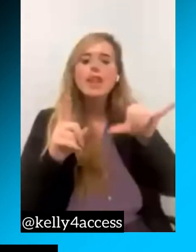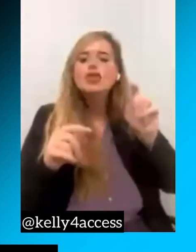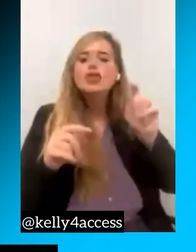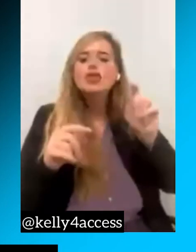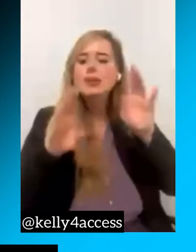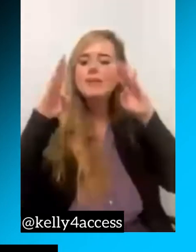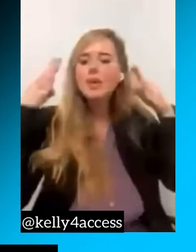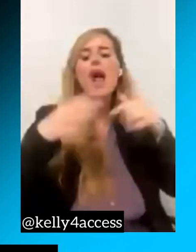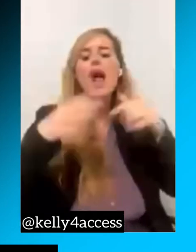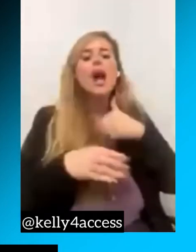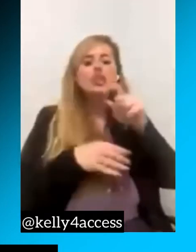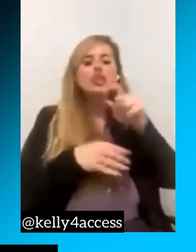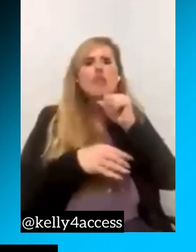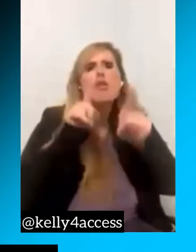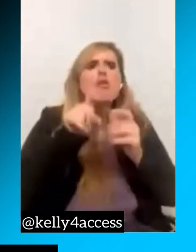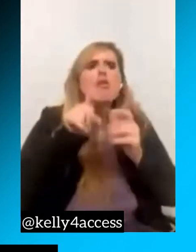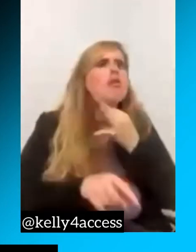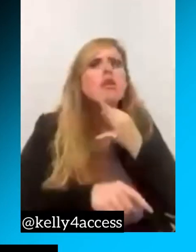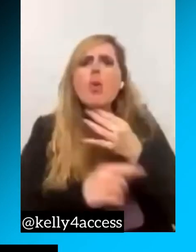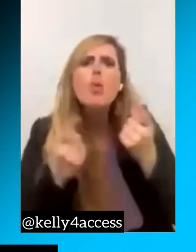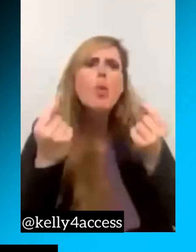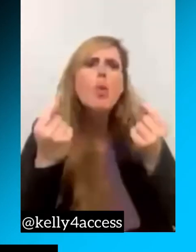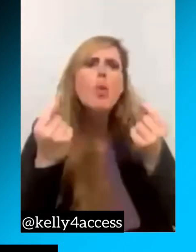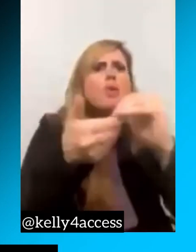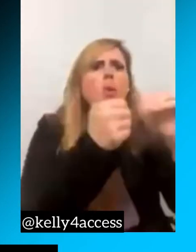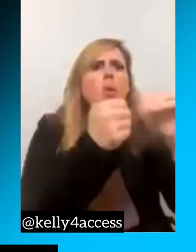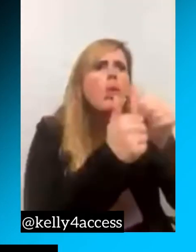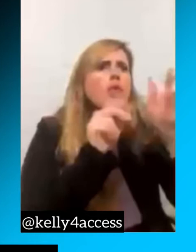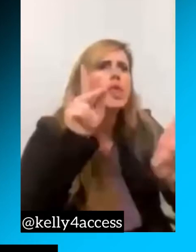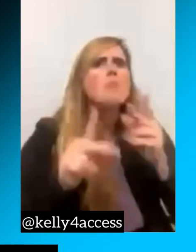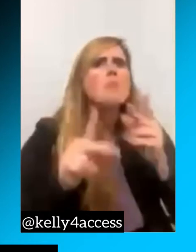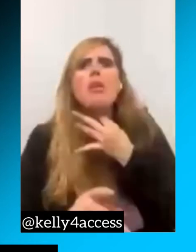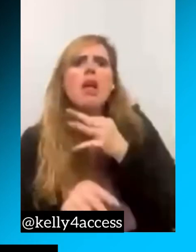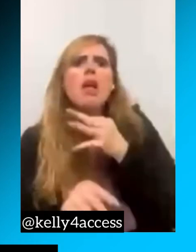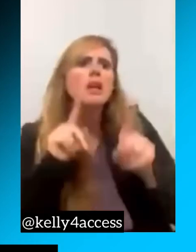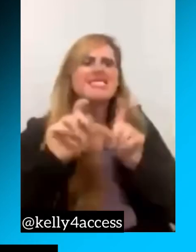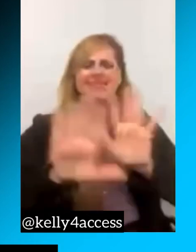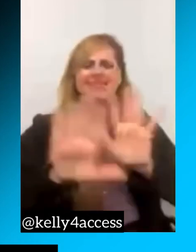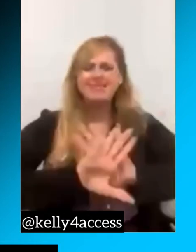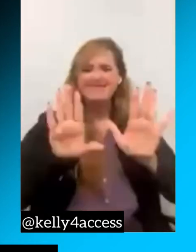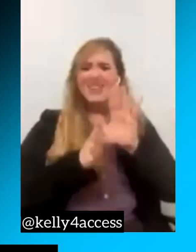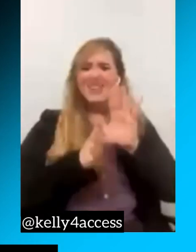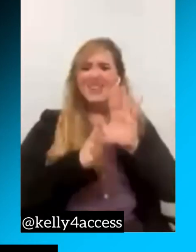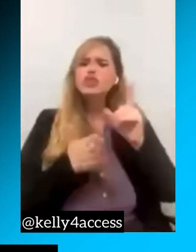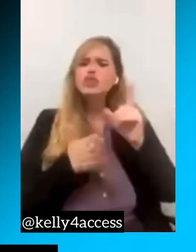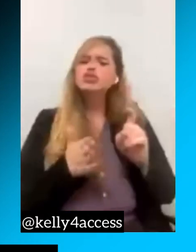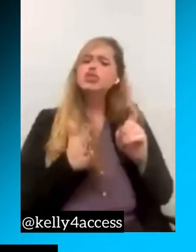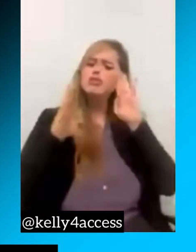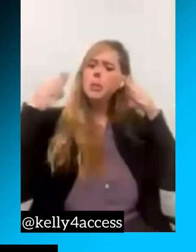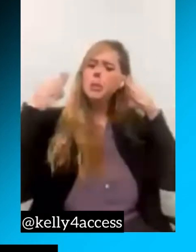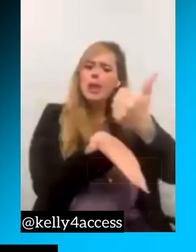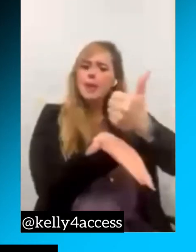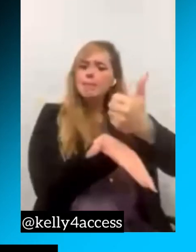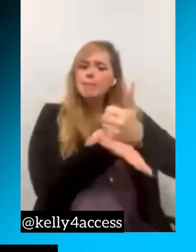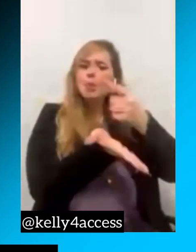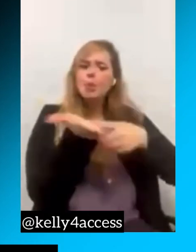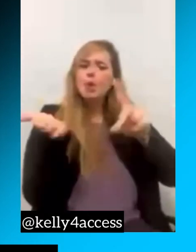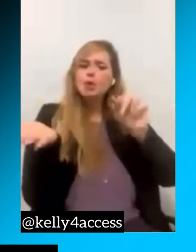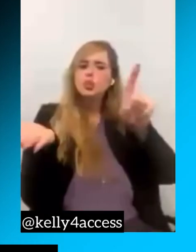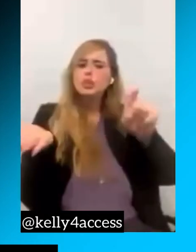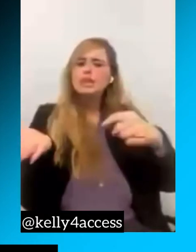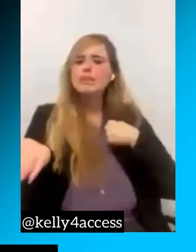attention. The focus of my attention as a great therapist should be, how am I going to help you? What do you need me for? Will I be